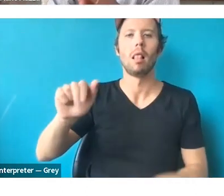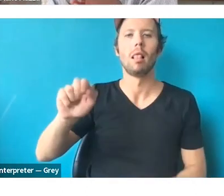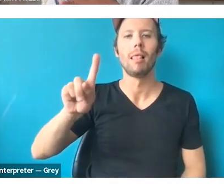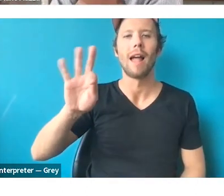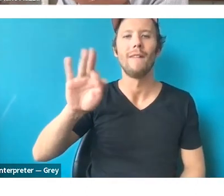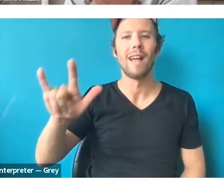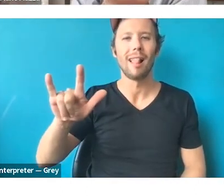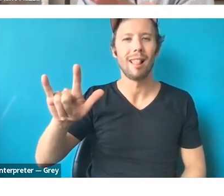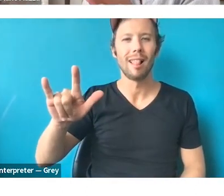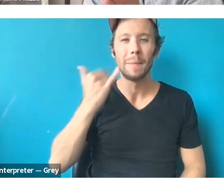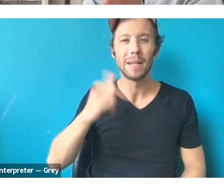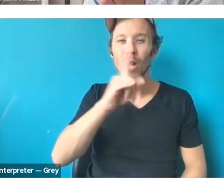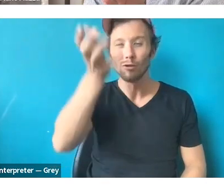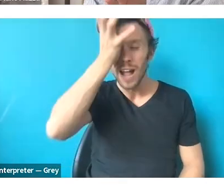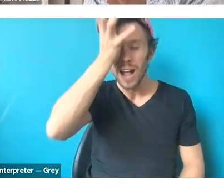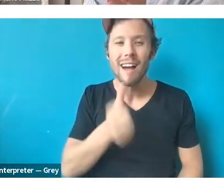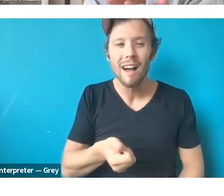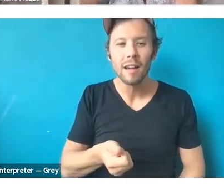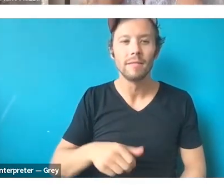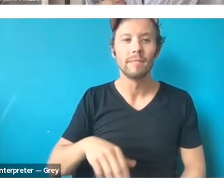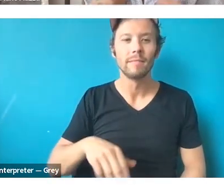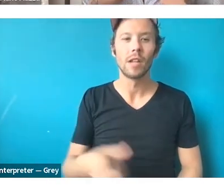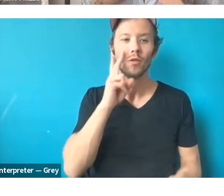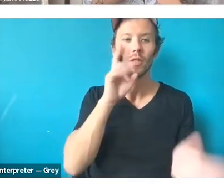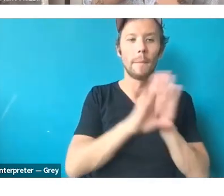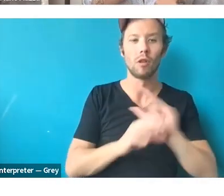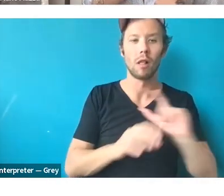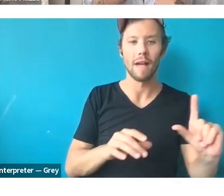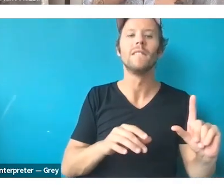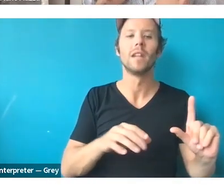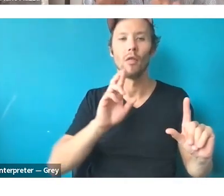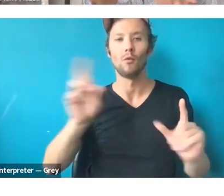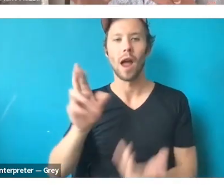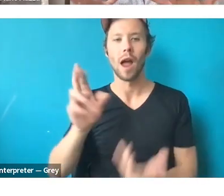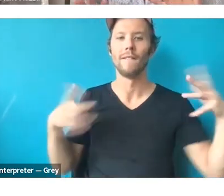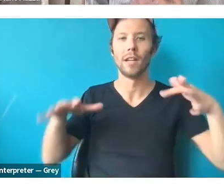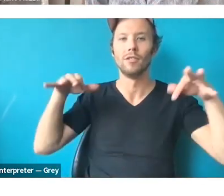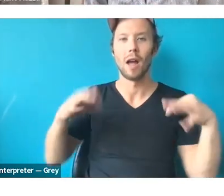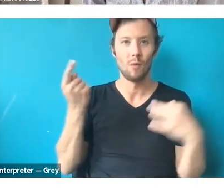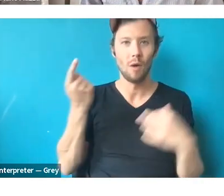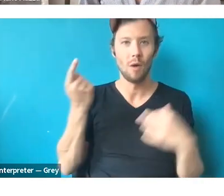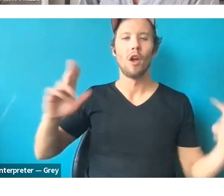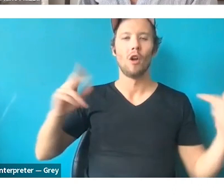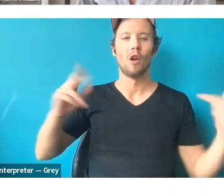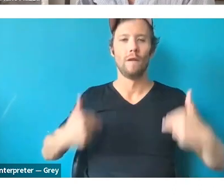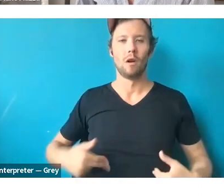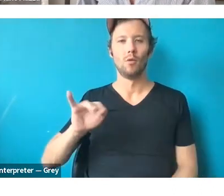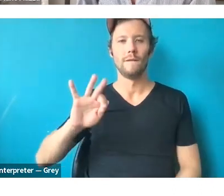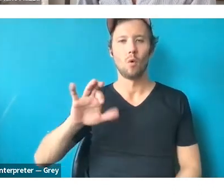this is an image of me dyeing their uniforms with the flowers that they took from the jobs.